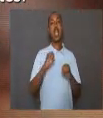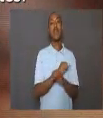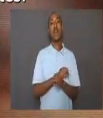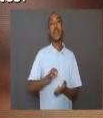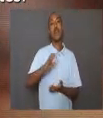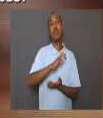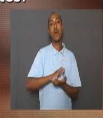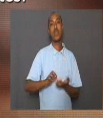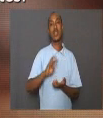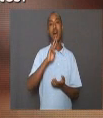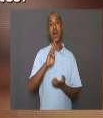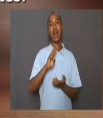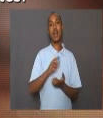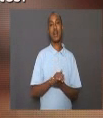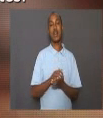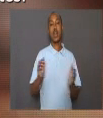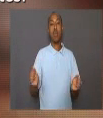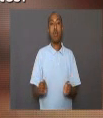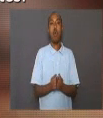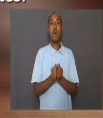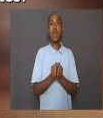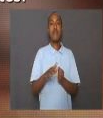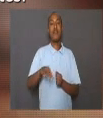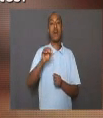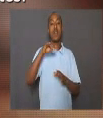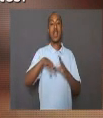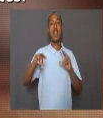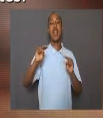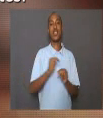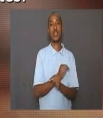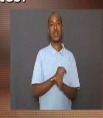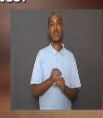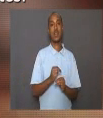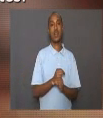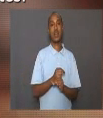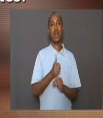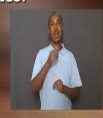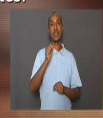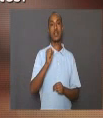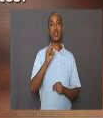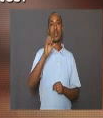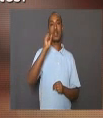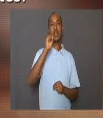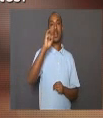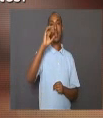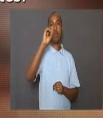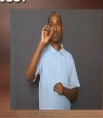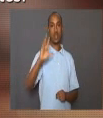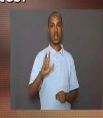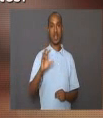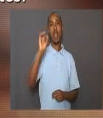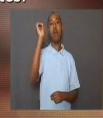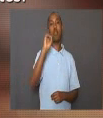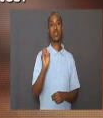Inorganic compounds are most commonly found in nature as silicates,